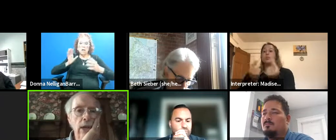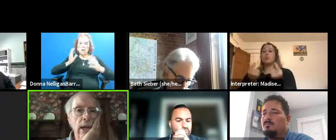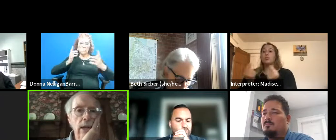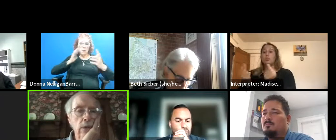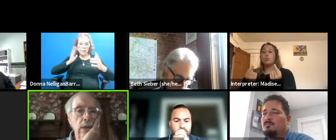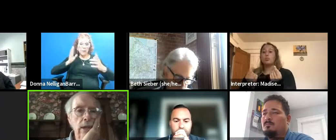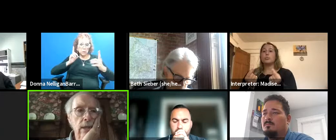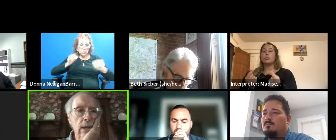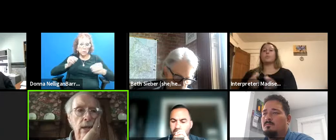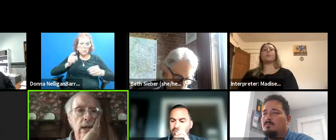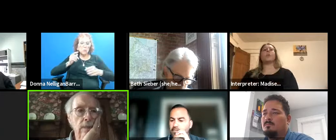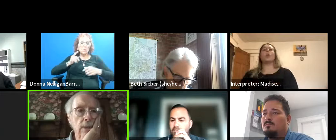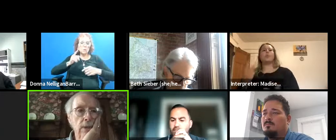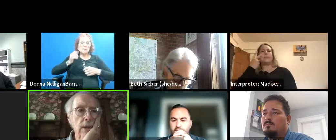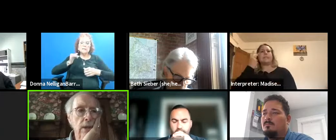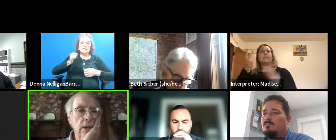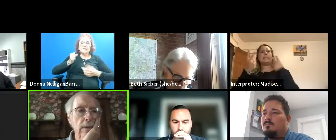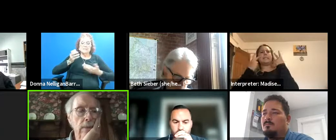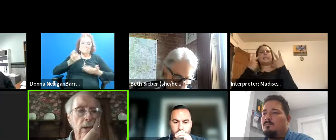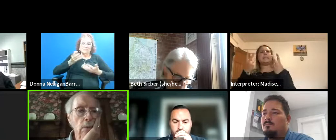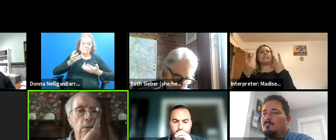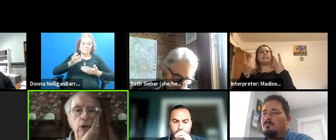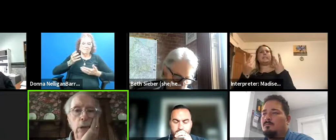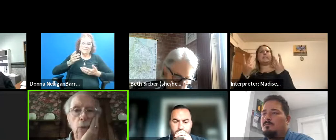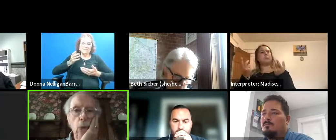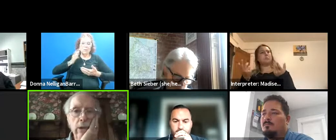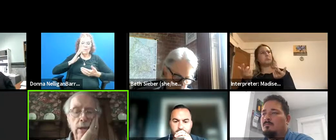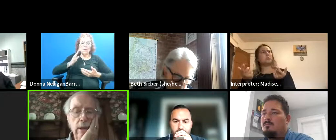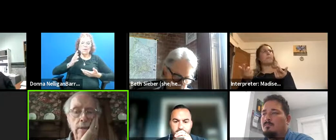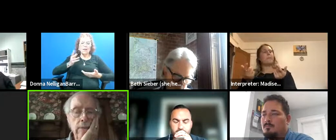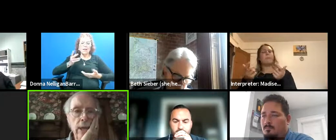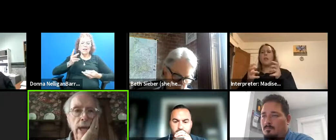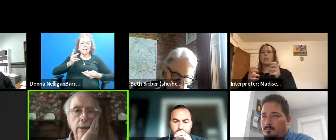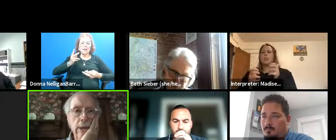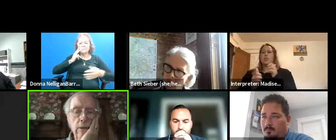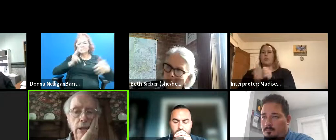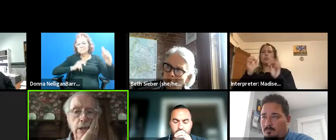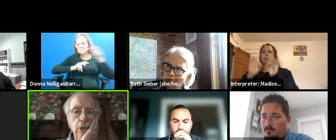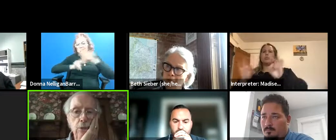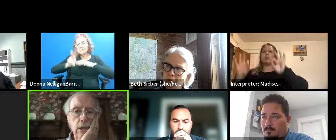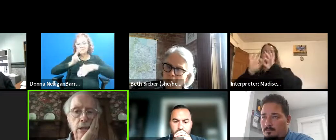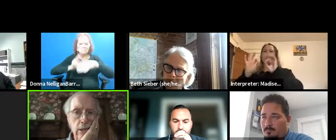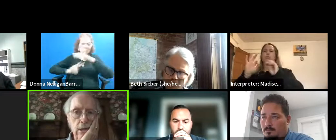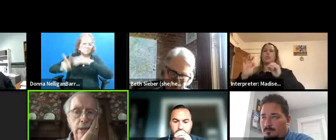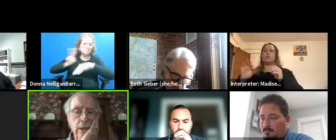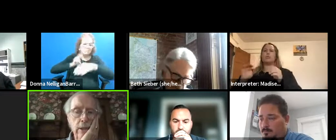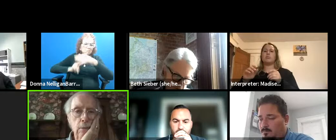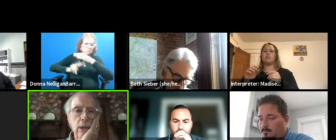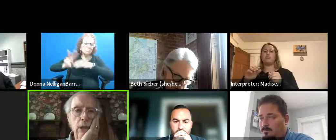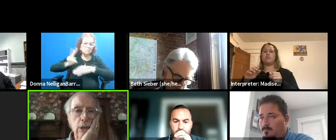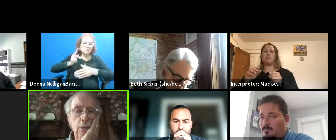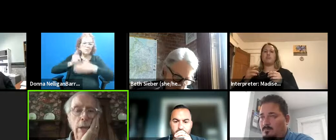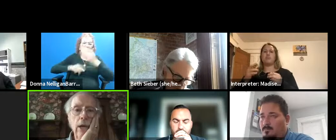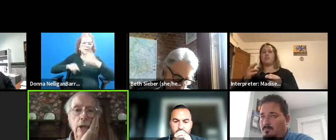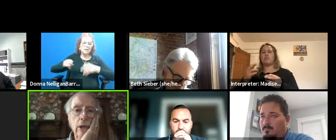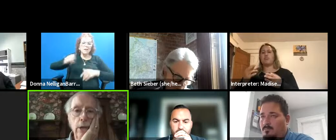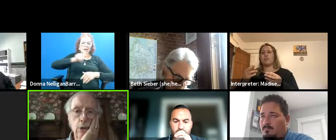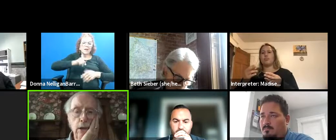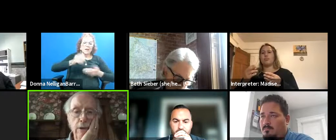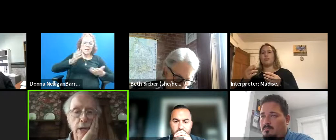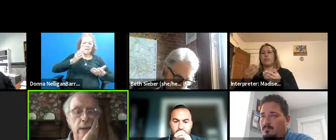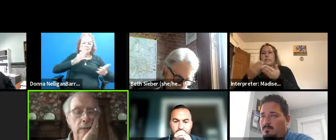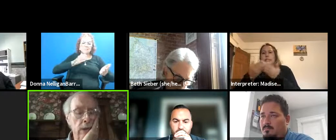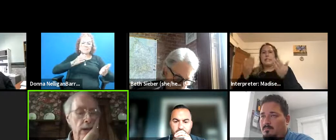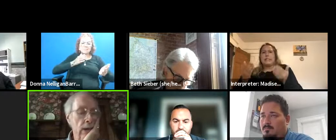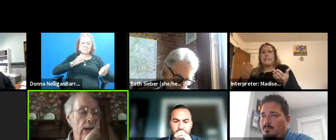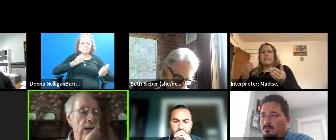they see as the most important areas of their district to remain untouched,